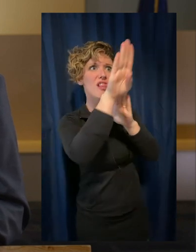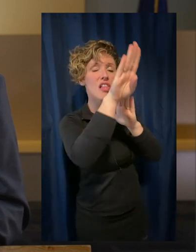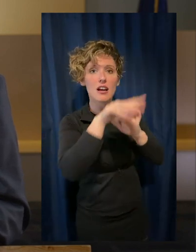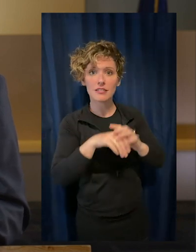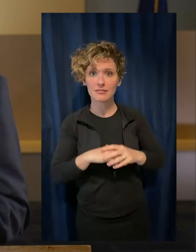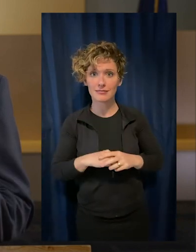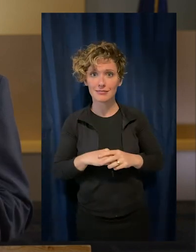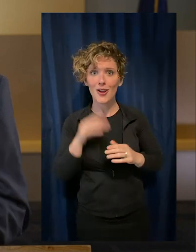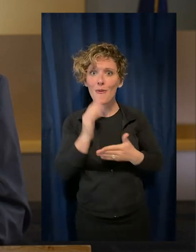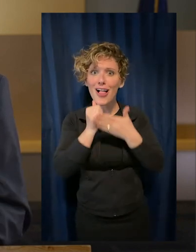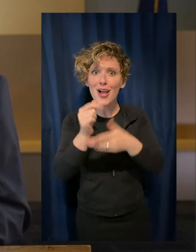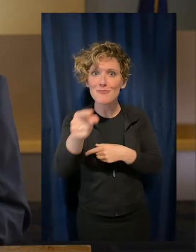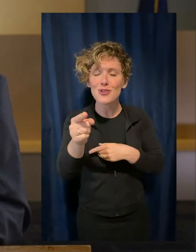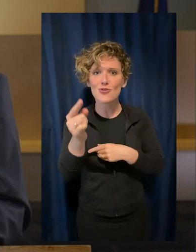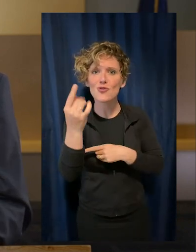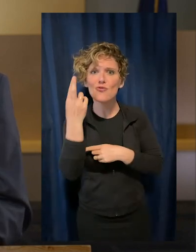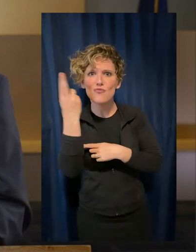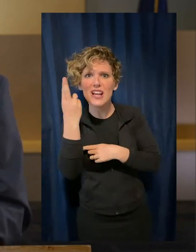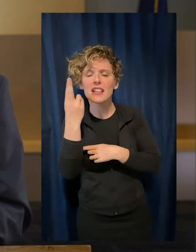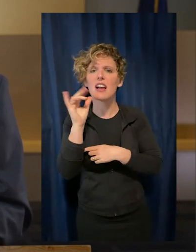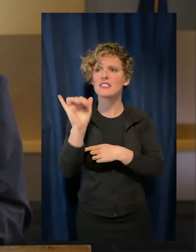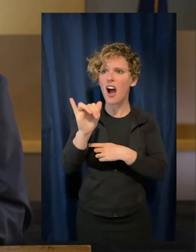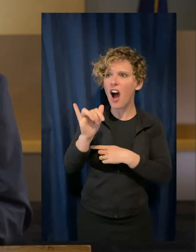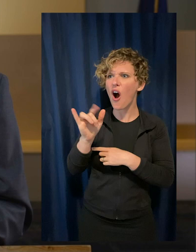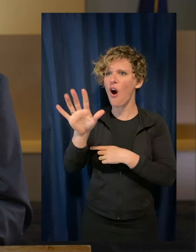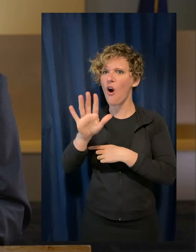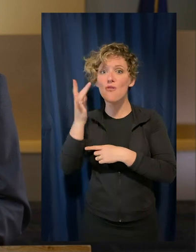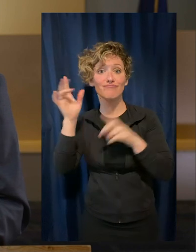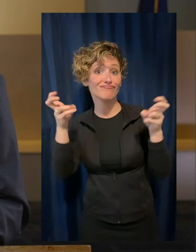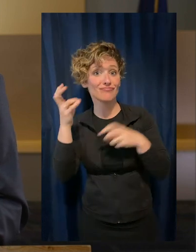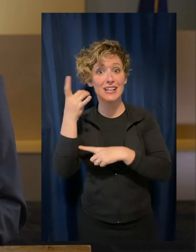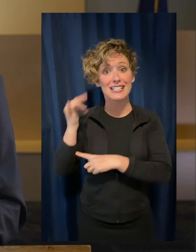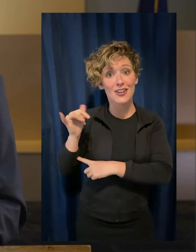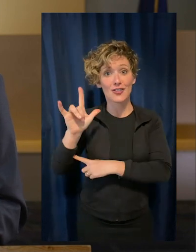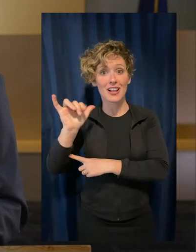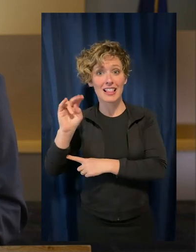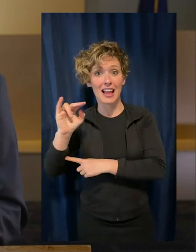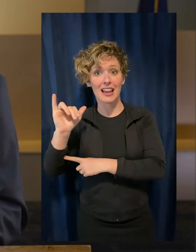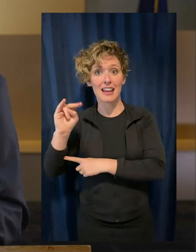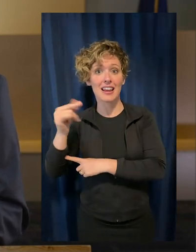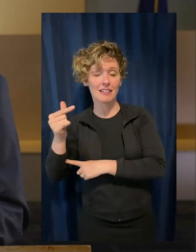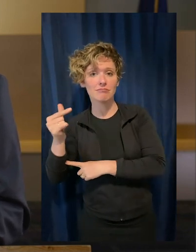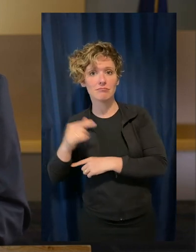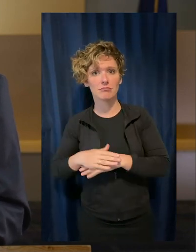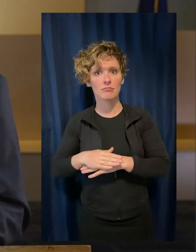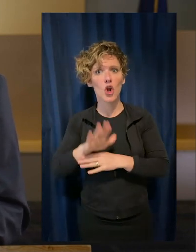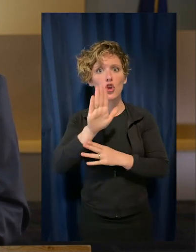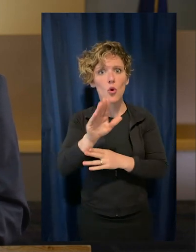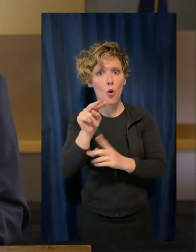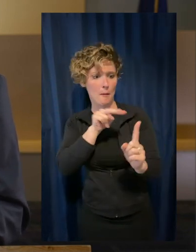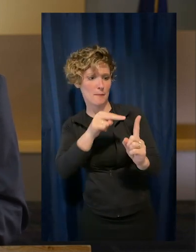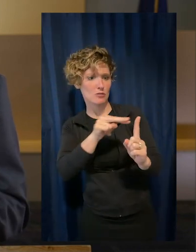see a silver lining in a tough situation. Your perspective is what might give you the stamina to see a goal through to